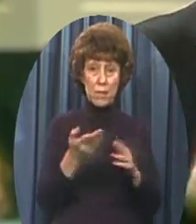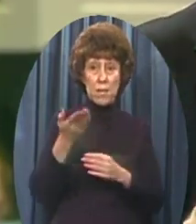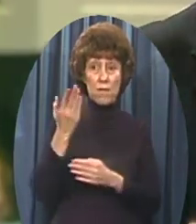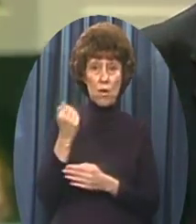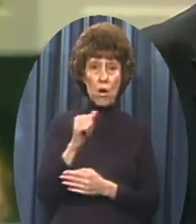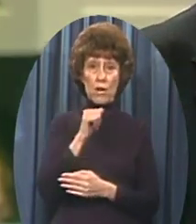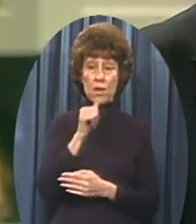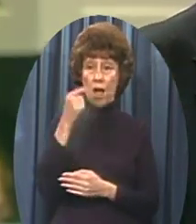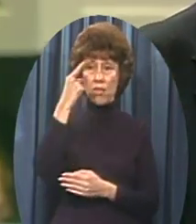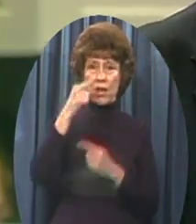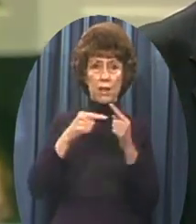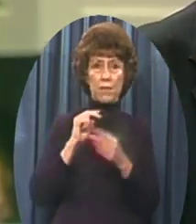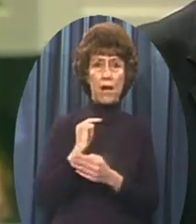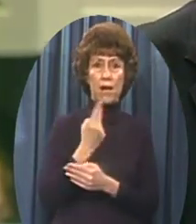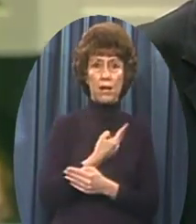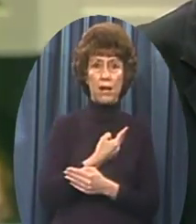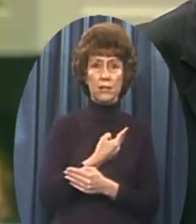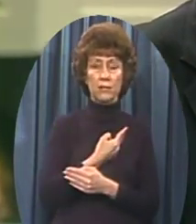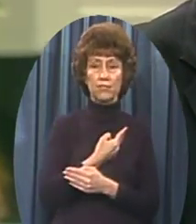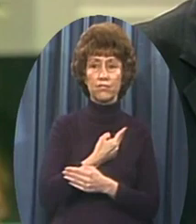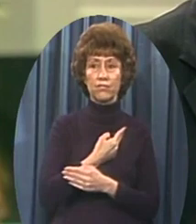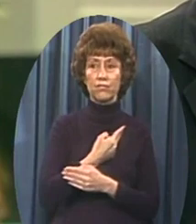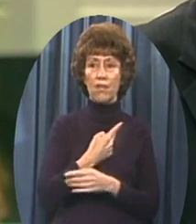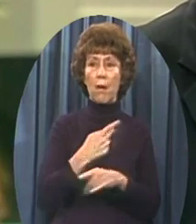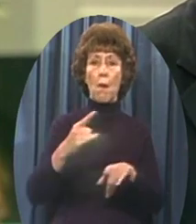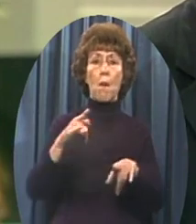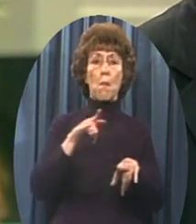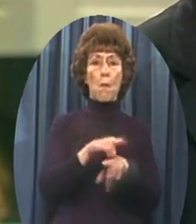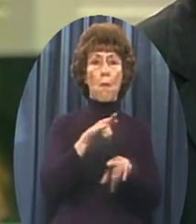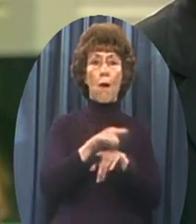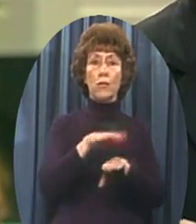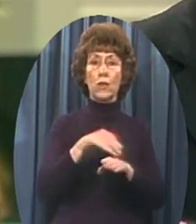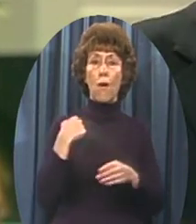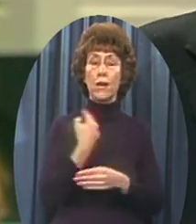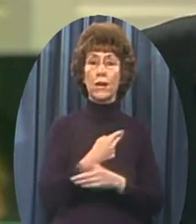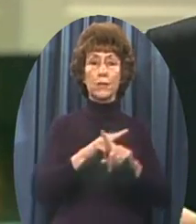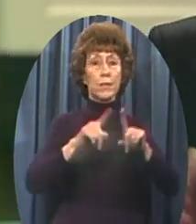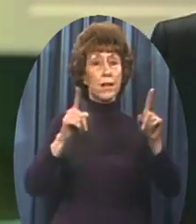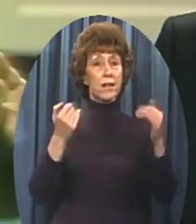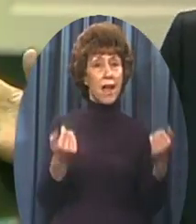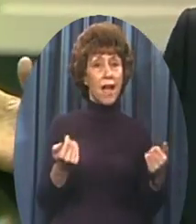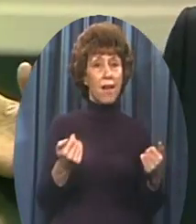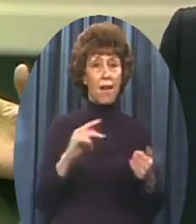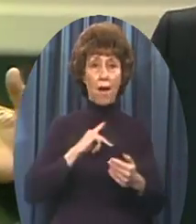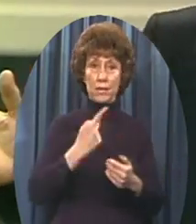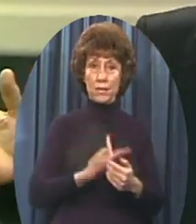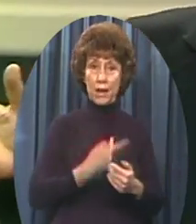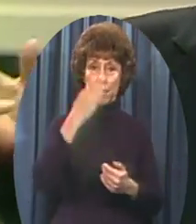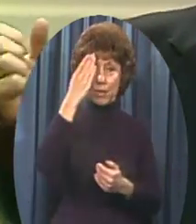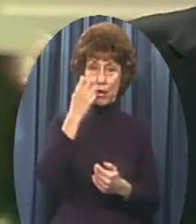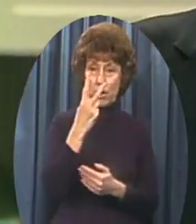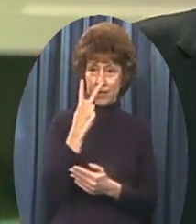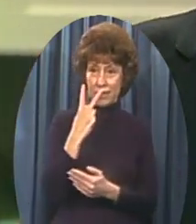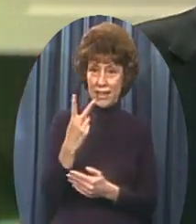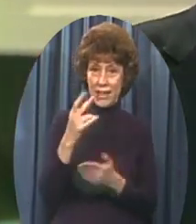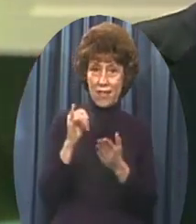billion in jeopardy. They don't take that lying down. So right away, we're under vicious attack from that